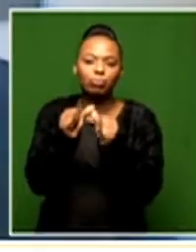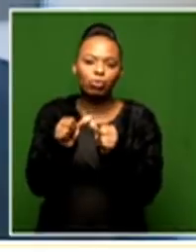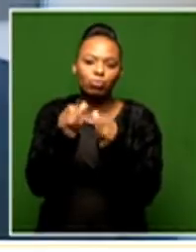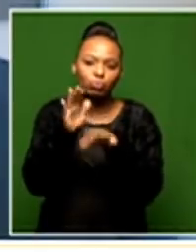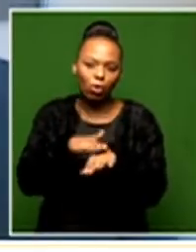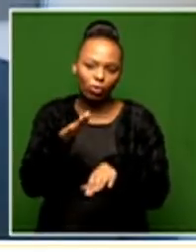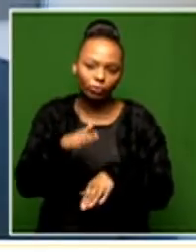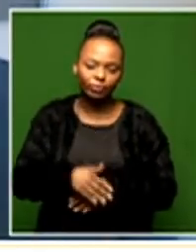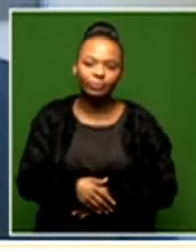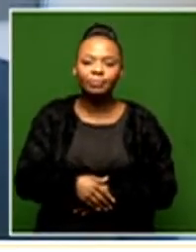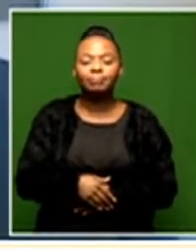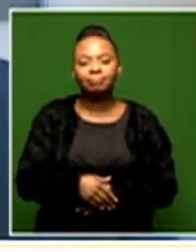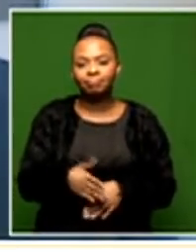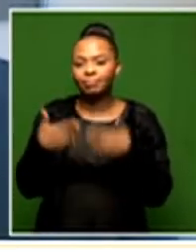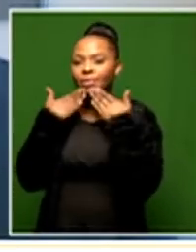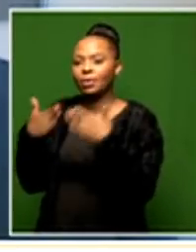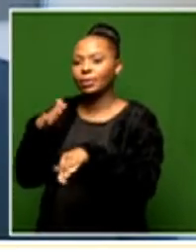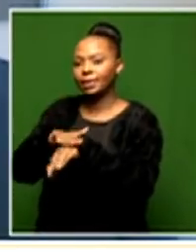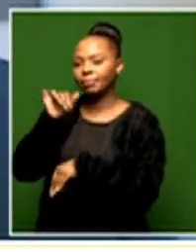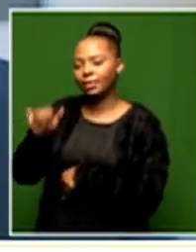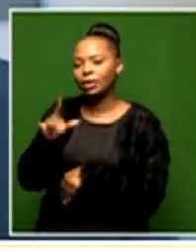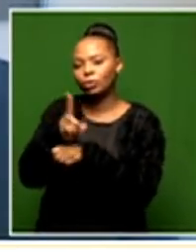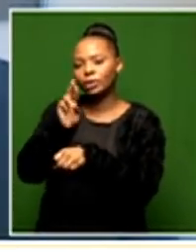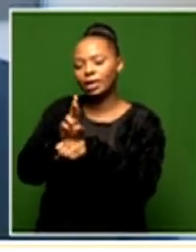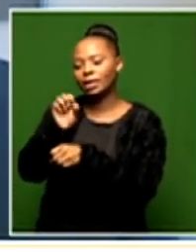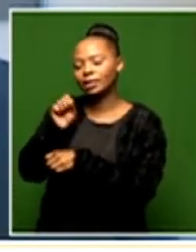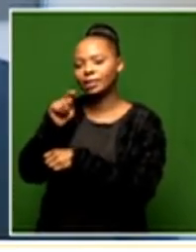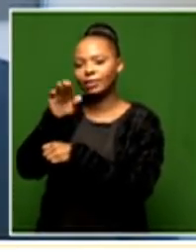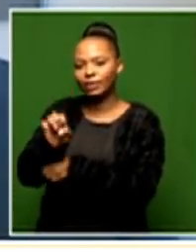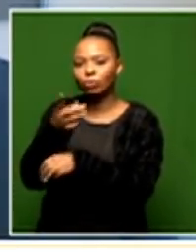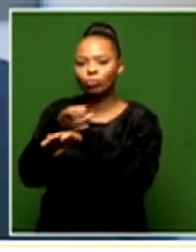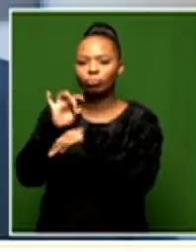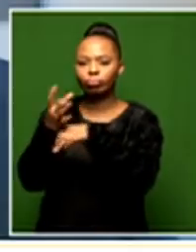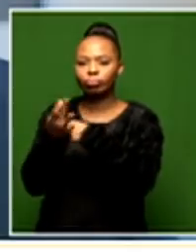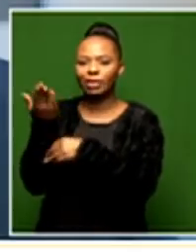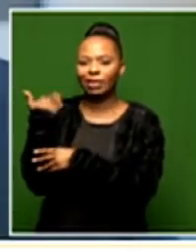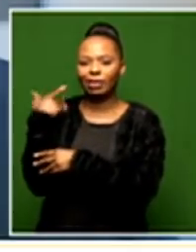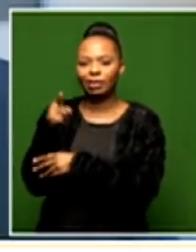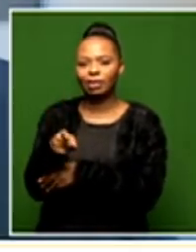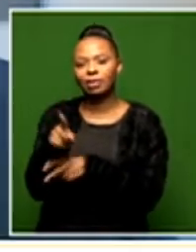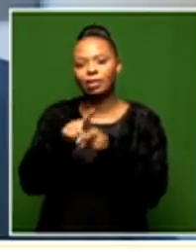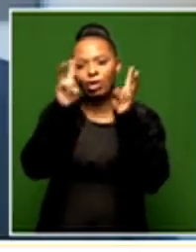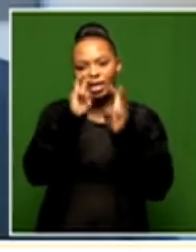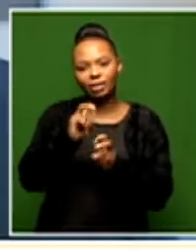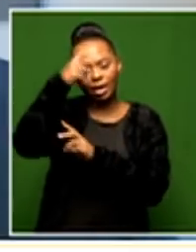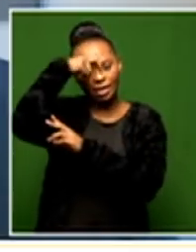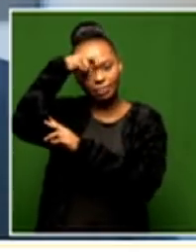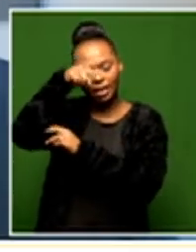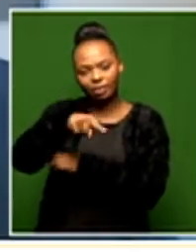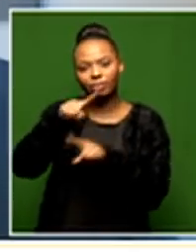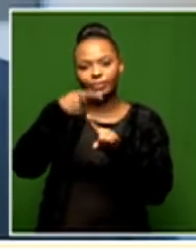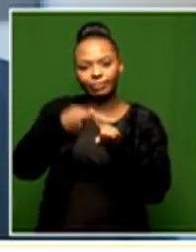Well, Dr. Labson, thanks so much for your time. Dr. Stephen Labson, a former consultant to Eskom and an energy expert, talking to us about